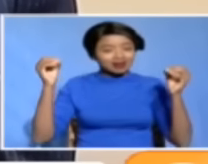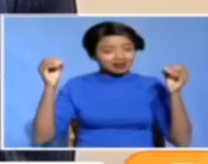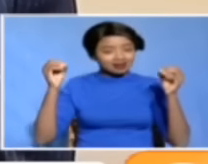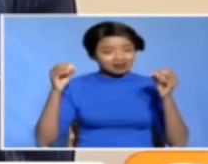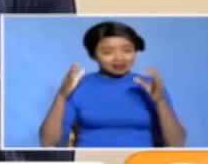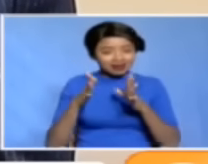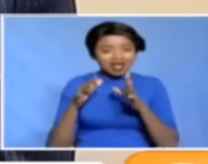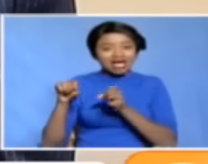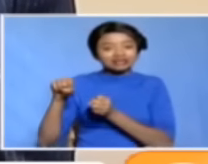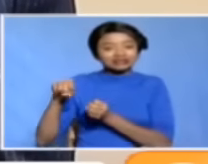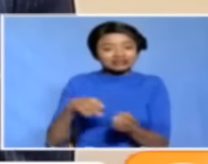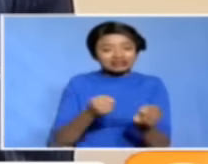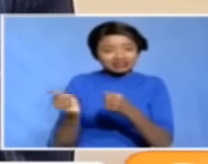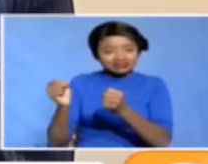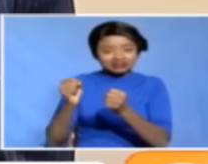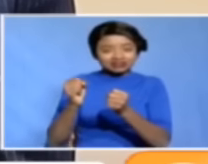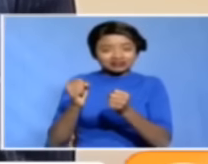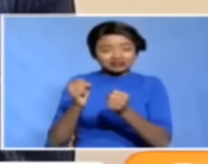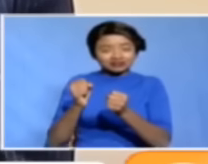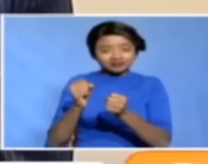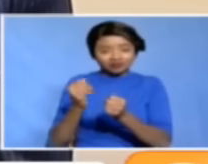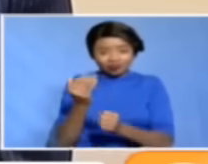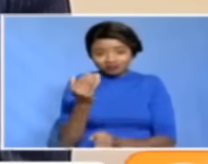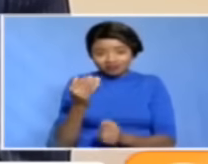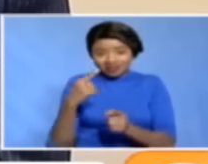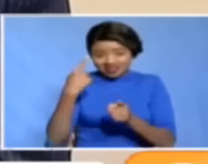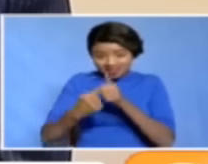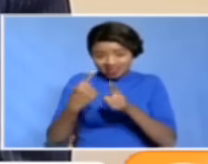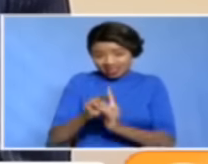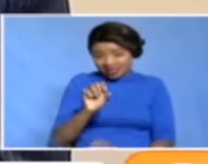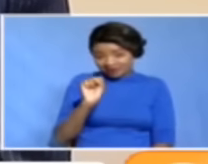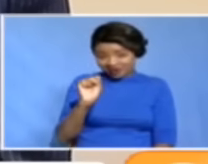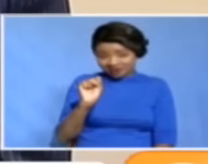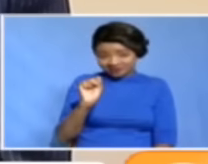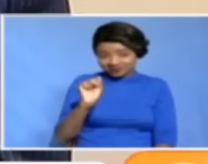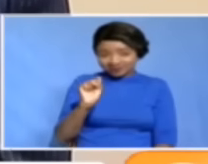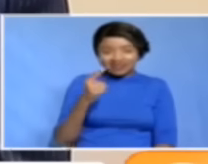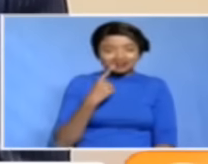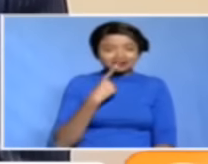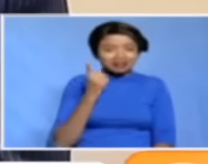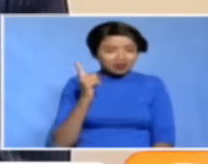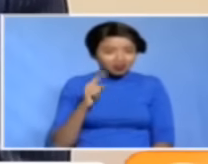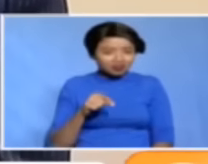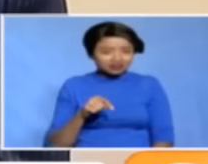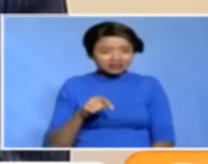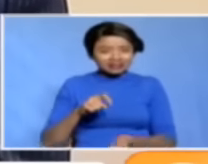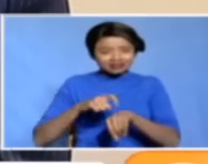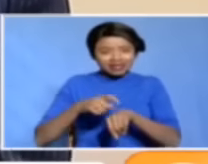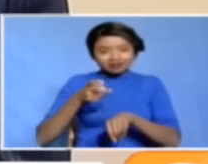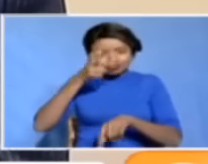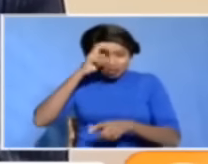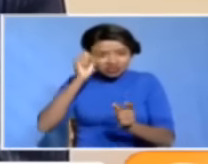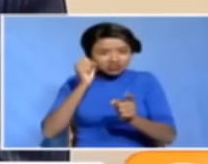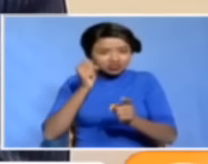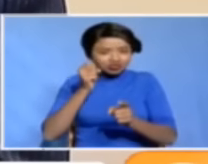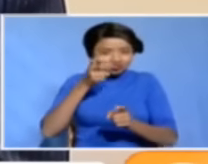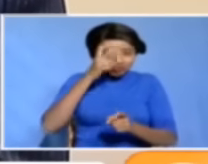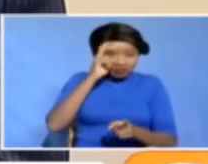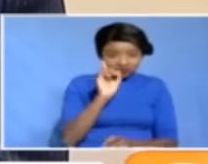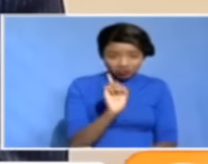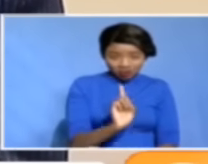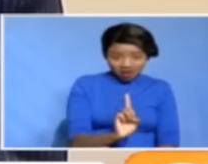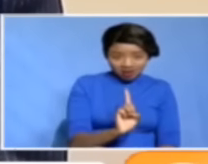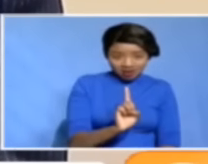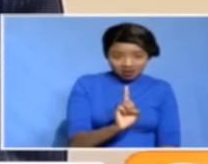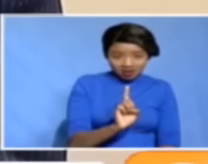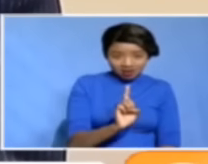the strategic, the way forward for these 5 years. And he said, when the time comes in 2021, 1 year to the